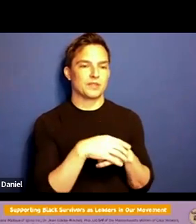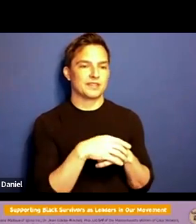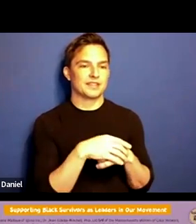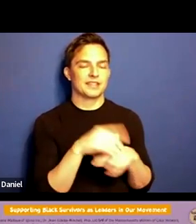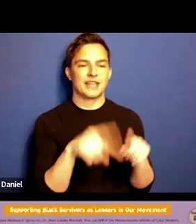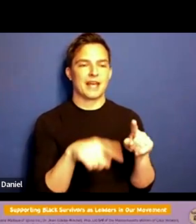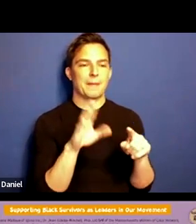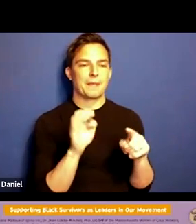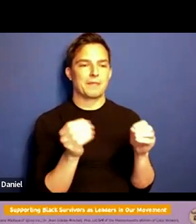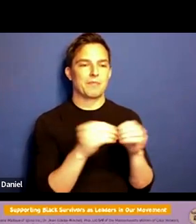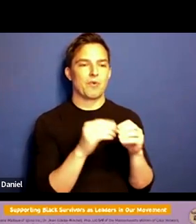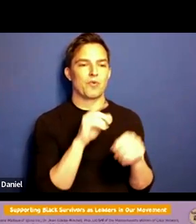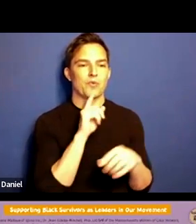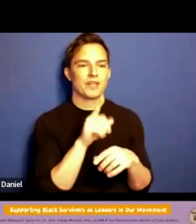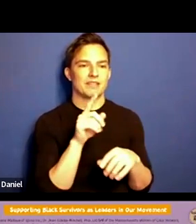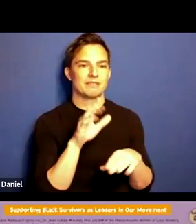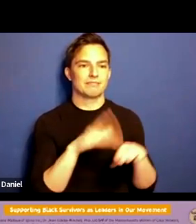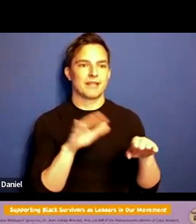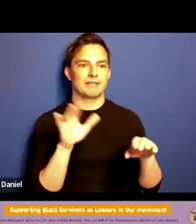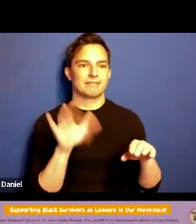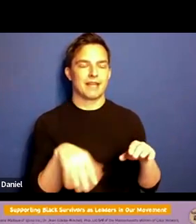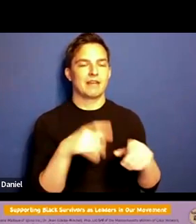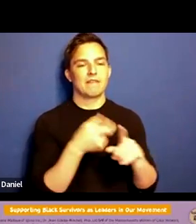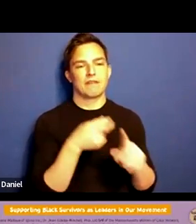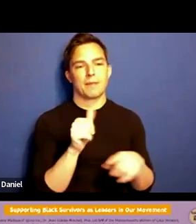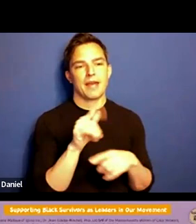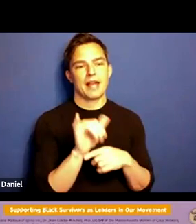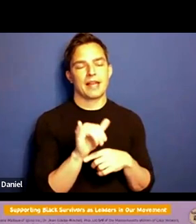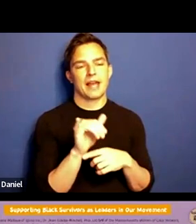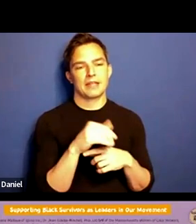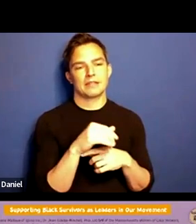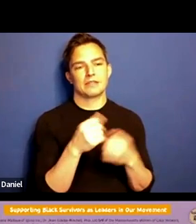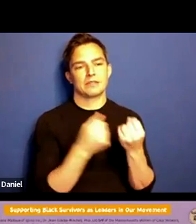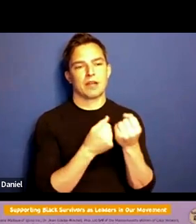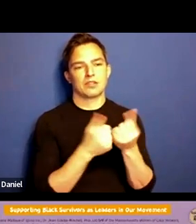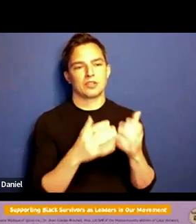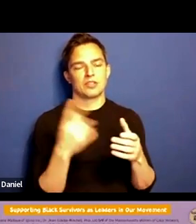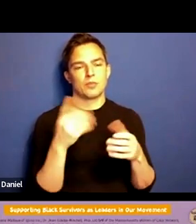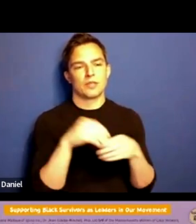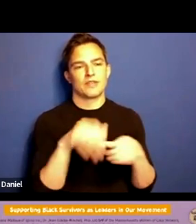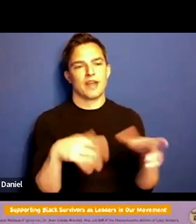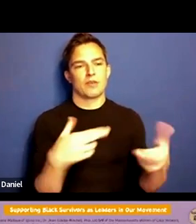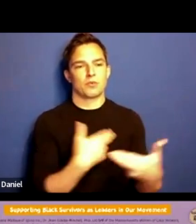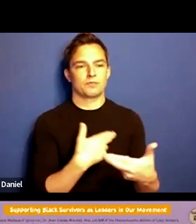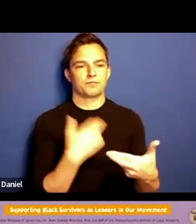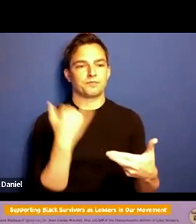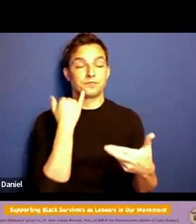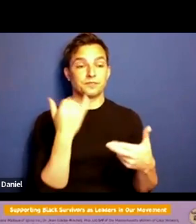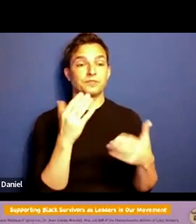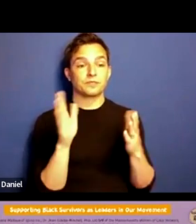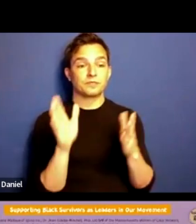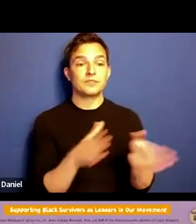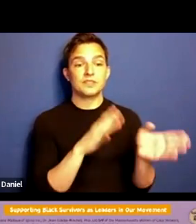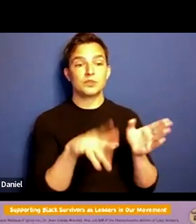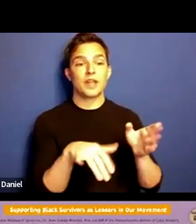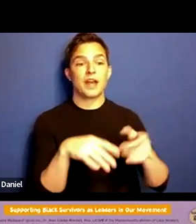than that, right? From an ally and a sponsor who would be in that room to say, if you're going to do that workshop, or